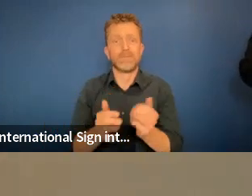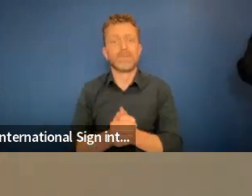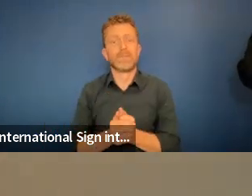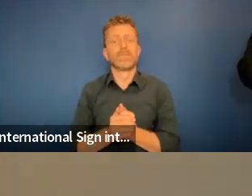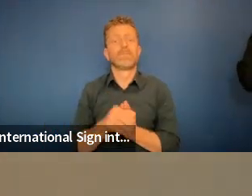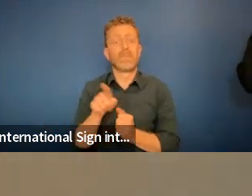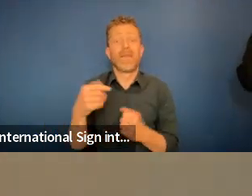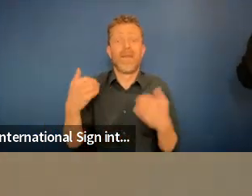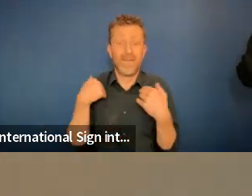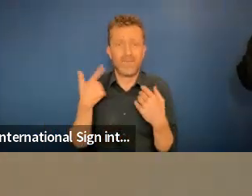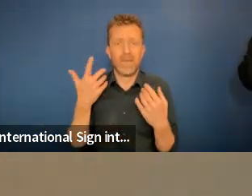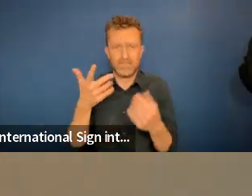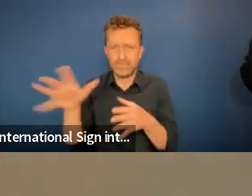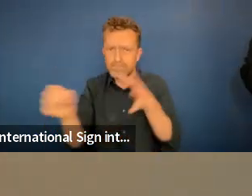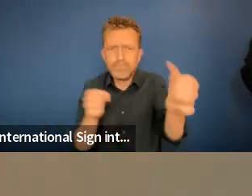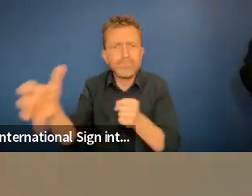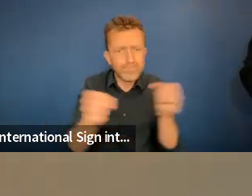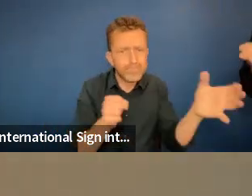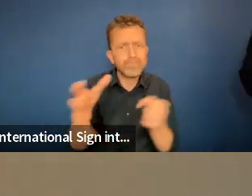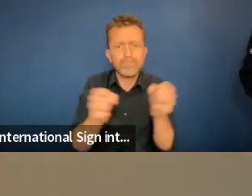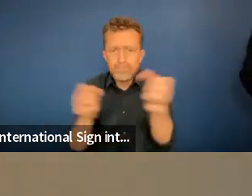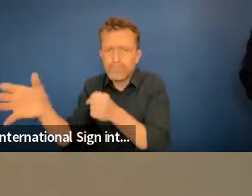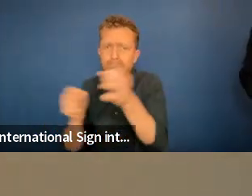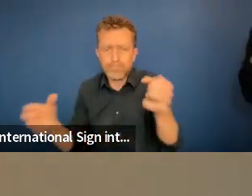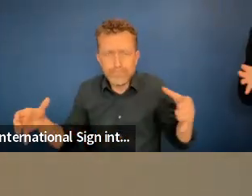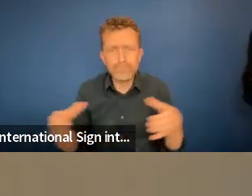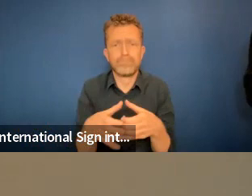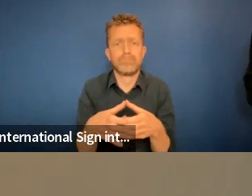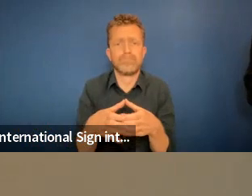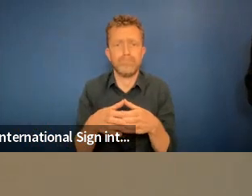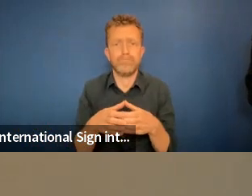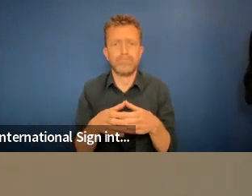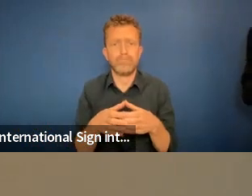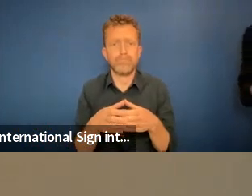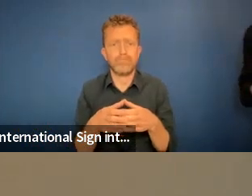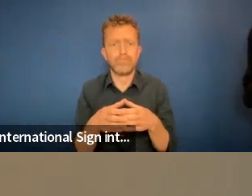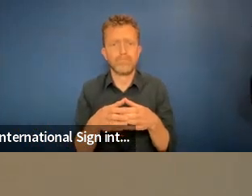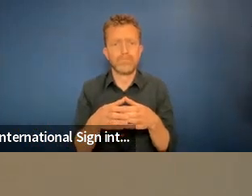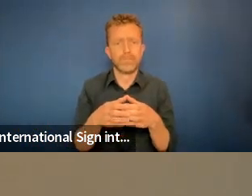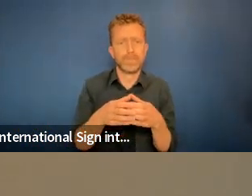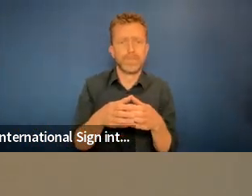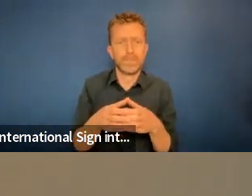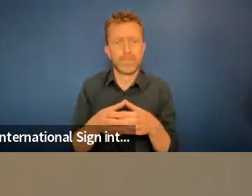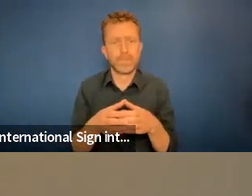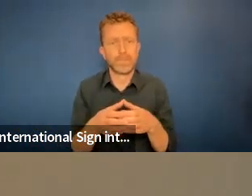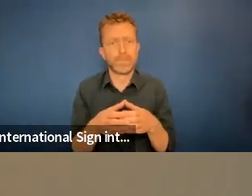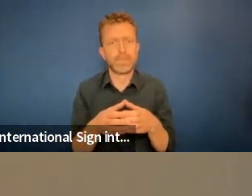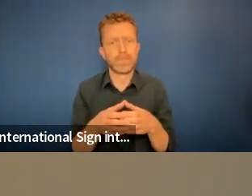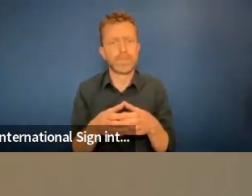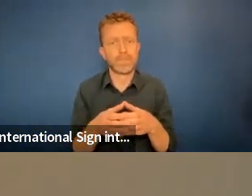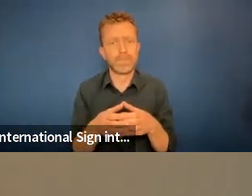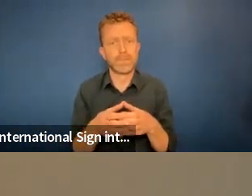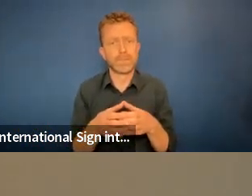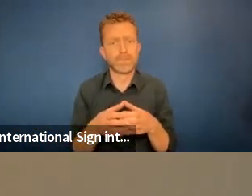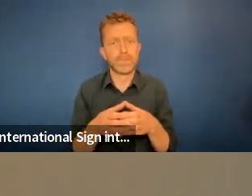with assistive devices from various facilities such as the Resources for the Blind Incorporated, University of the East